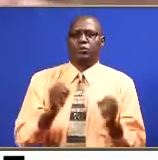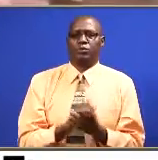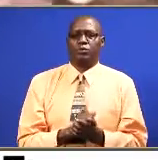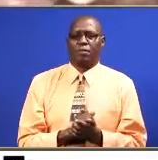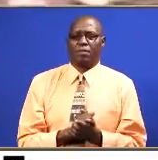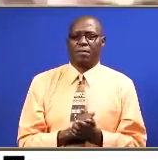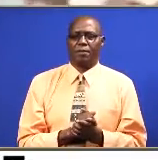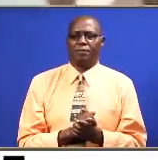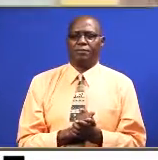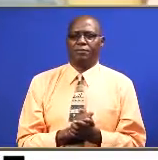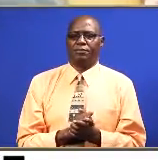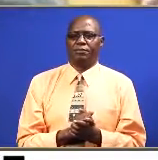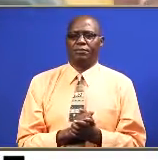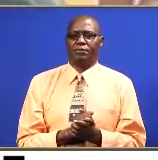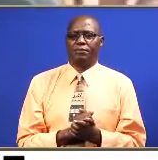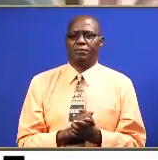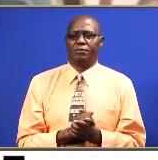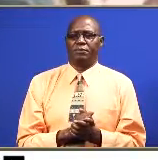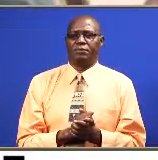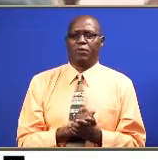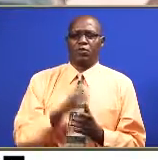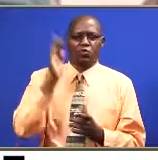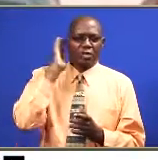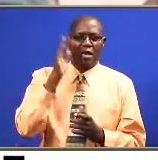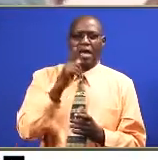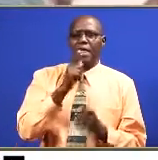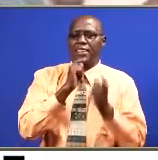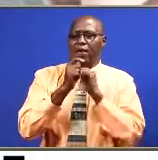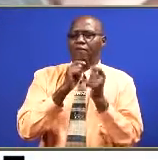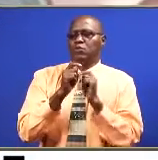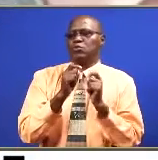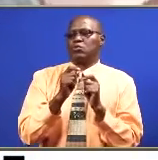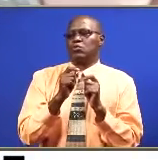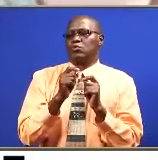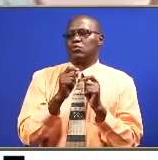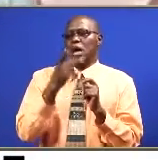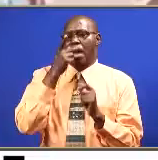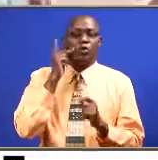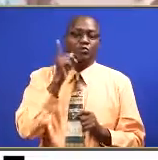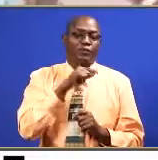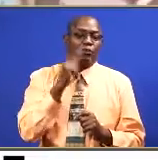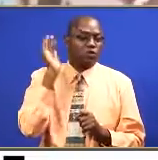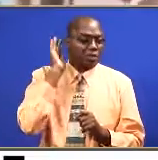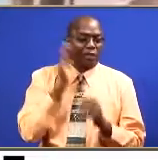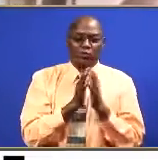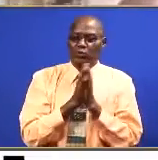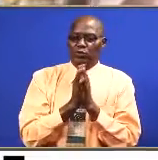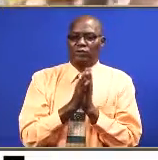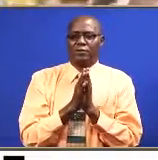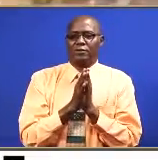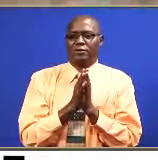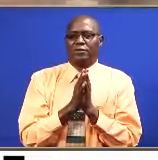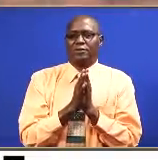mumesikia ati walienda kufanyia interview Kalonzo Musyoka. Nini mumesikia yo story? Ati mutu ya kitenda